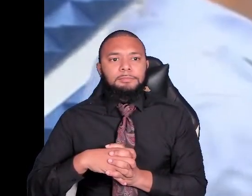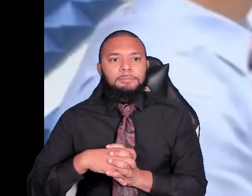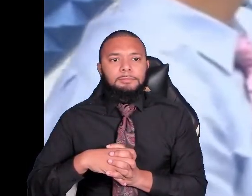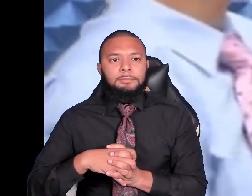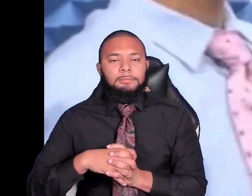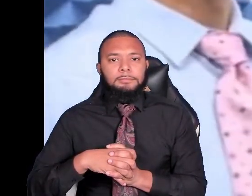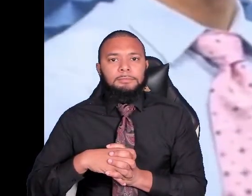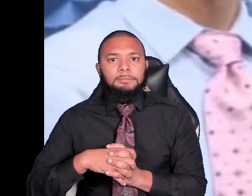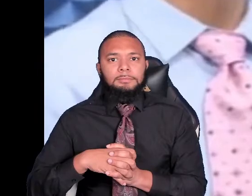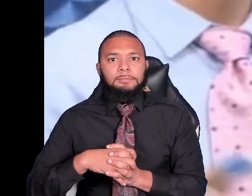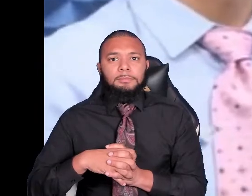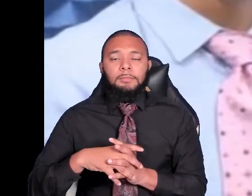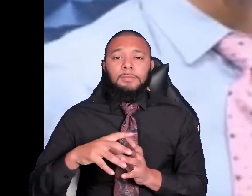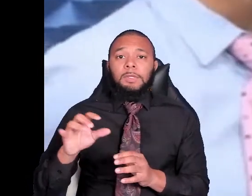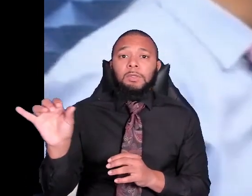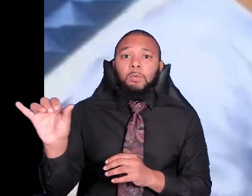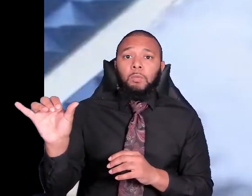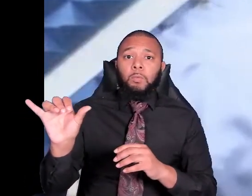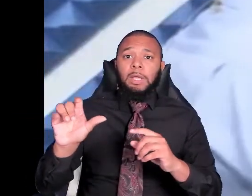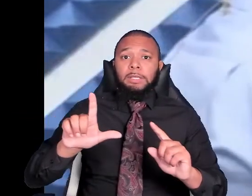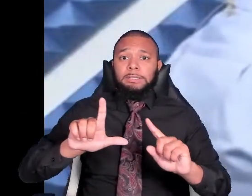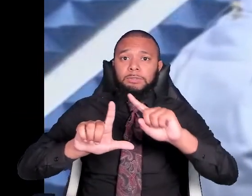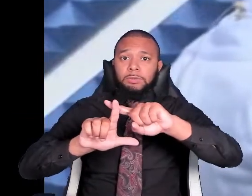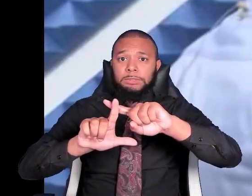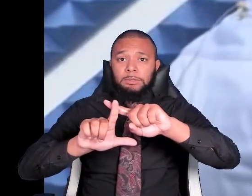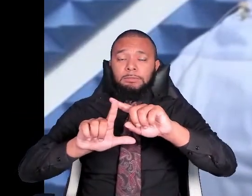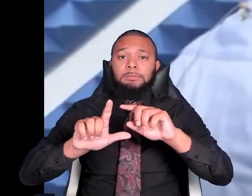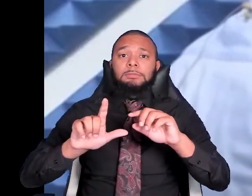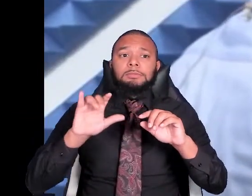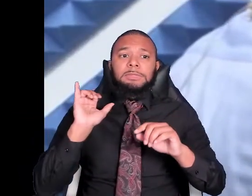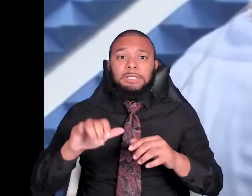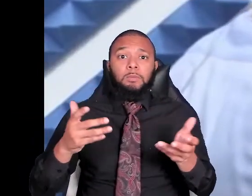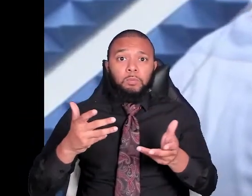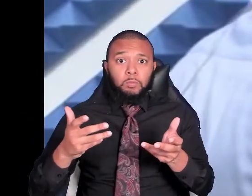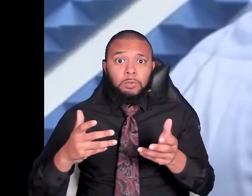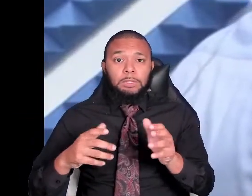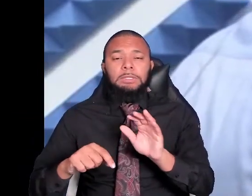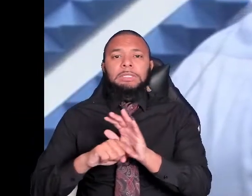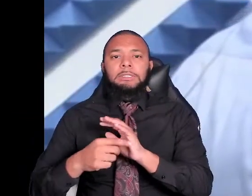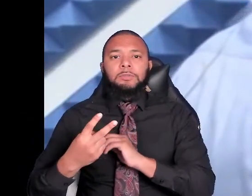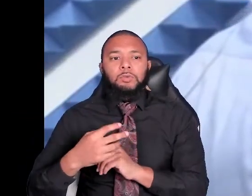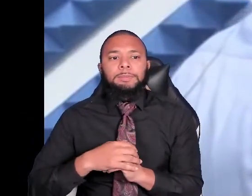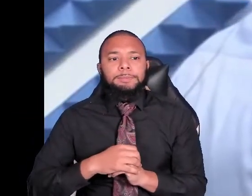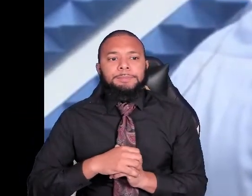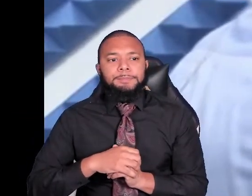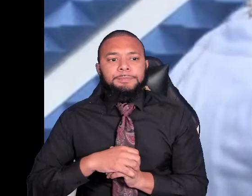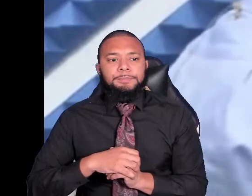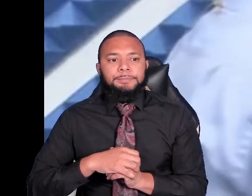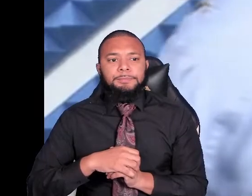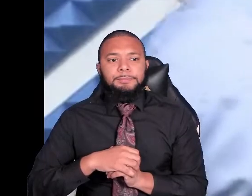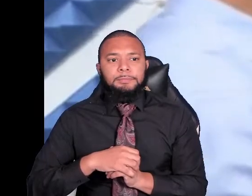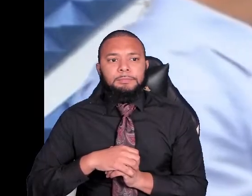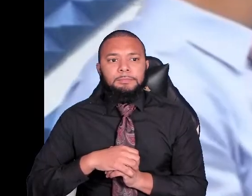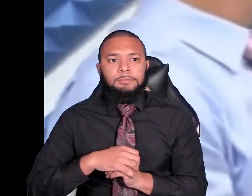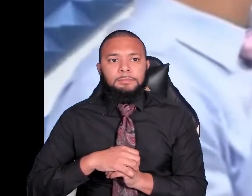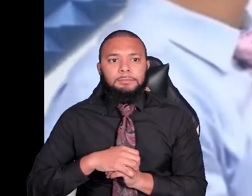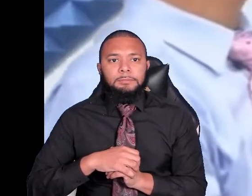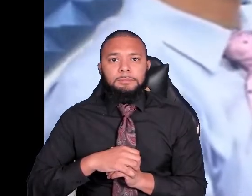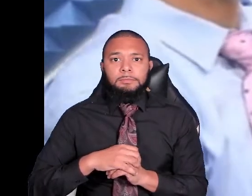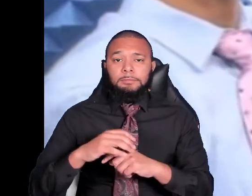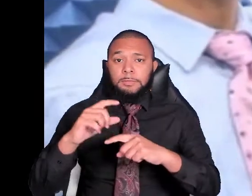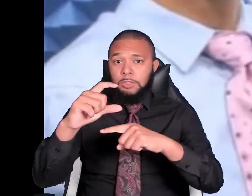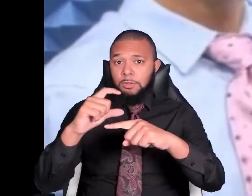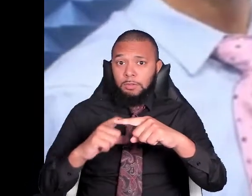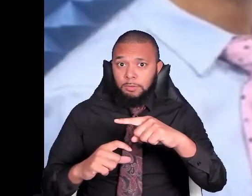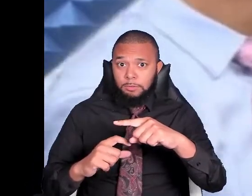So our y-intercept in this case is negative 2. So we'll go down 2 spaces. Our slope is